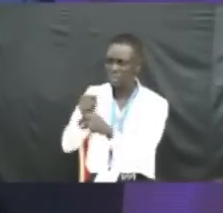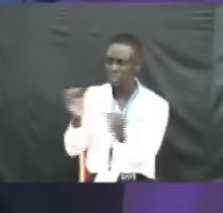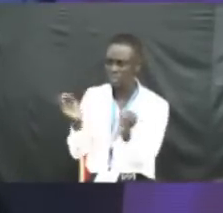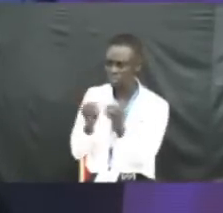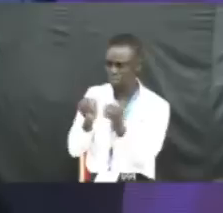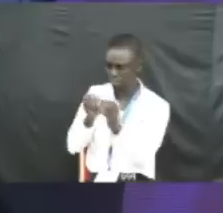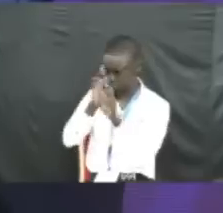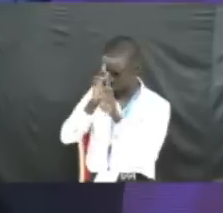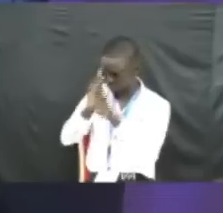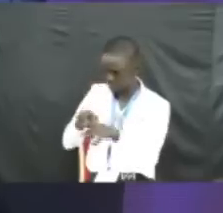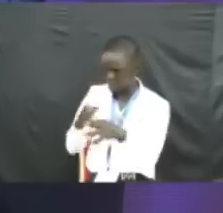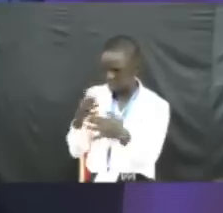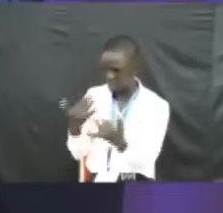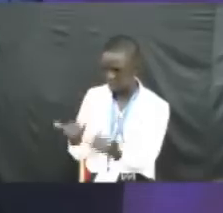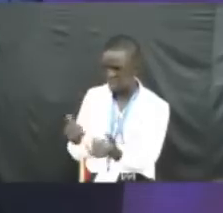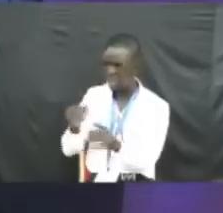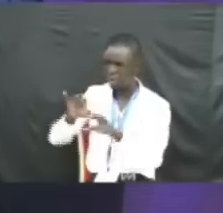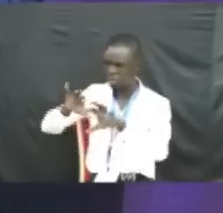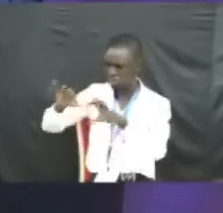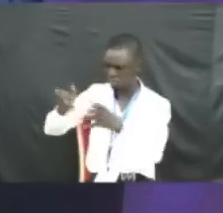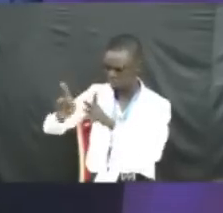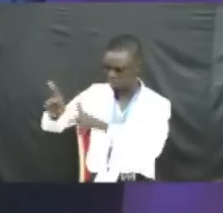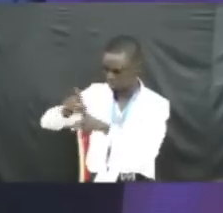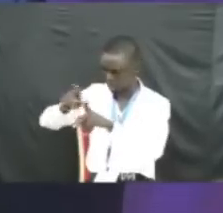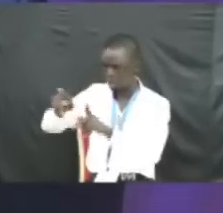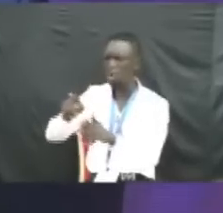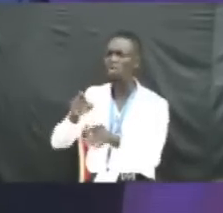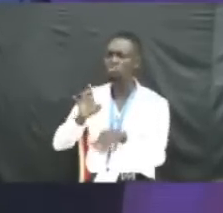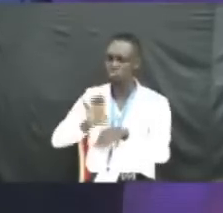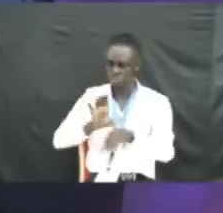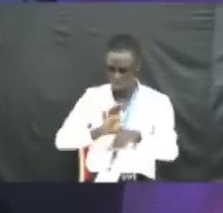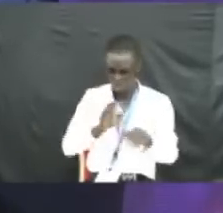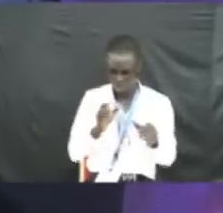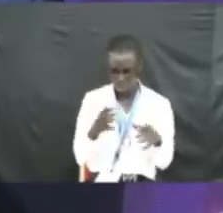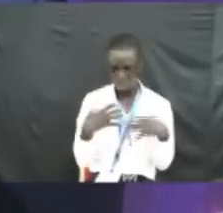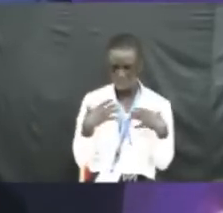lays well with the communities and traditional authorities.